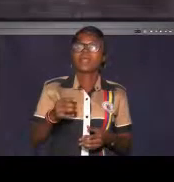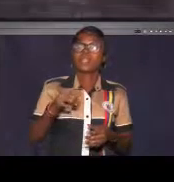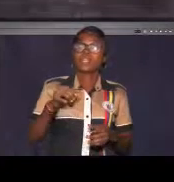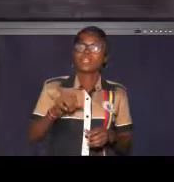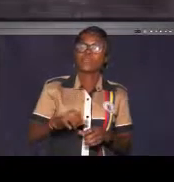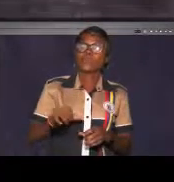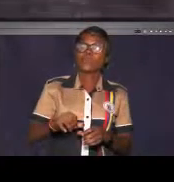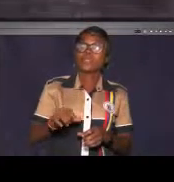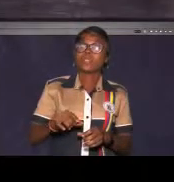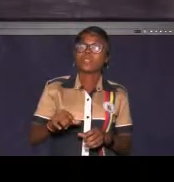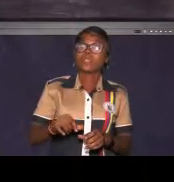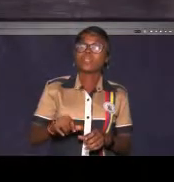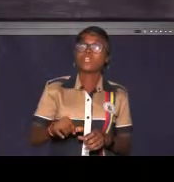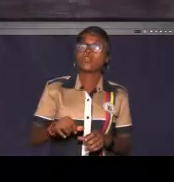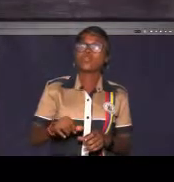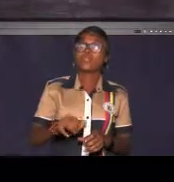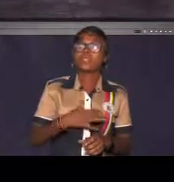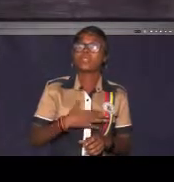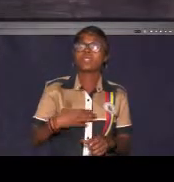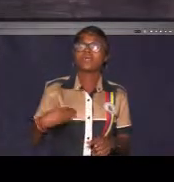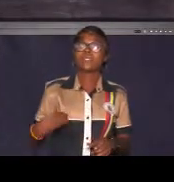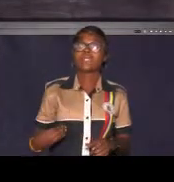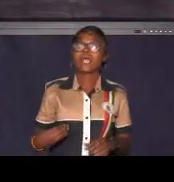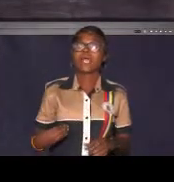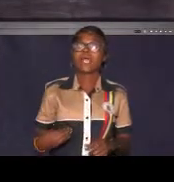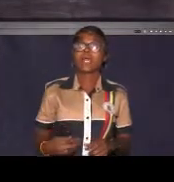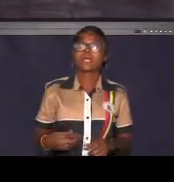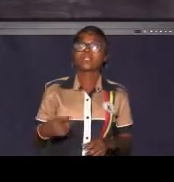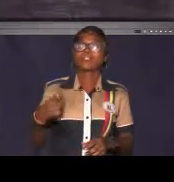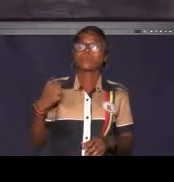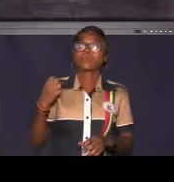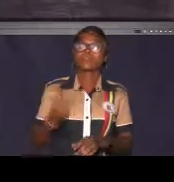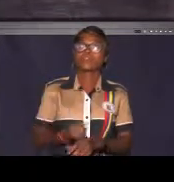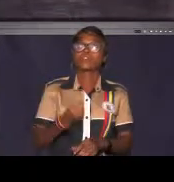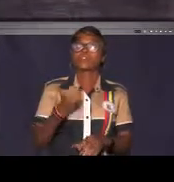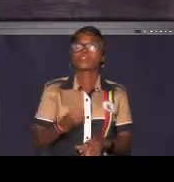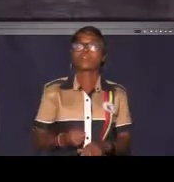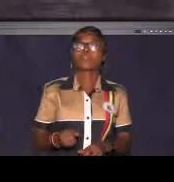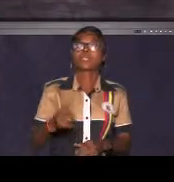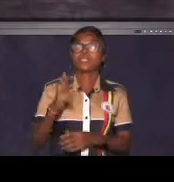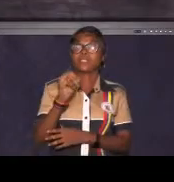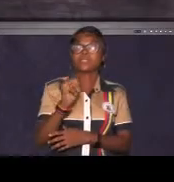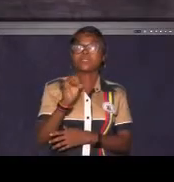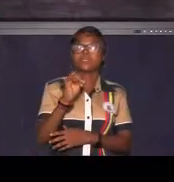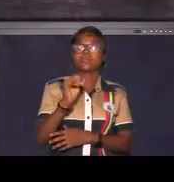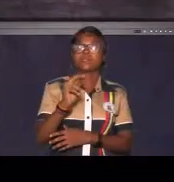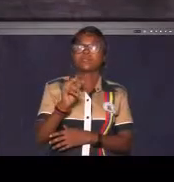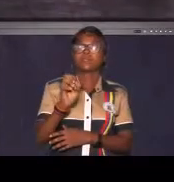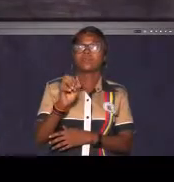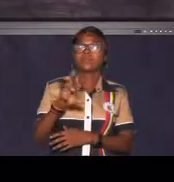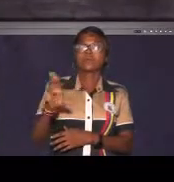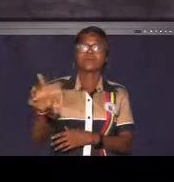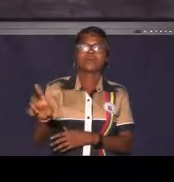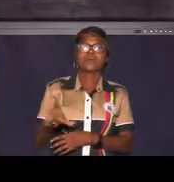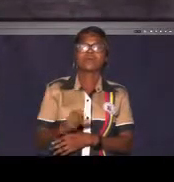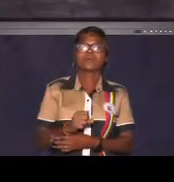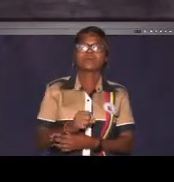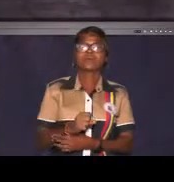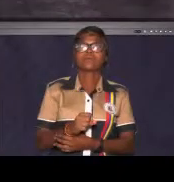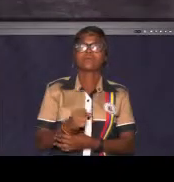and solid minerals. They are what? Liquid, and we also have